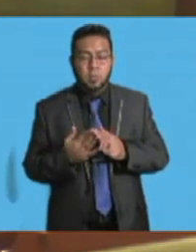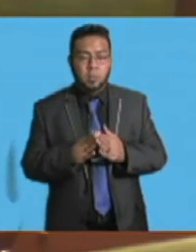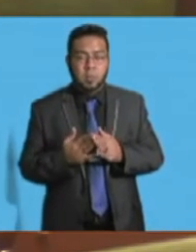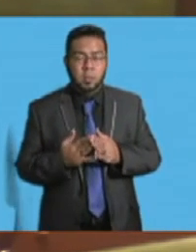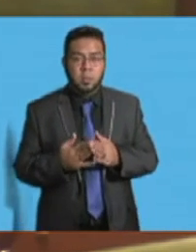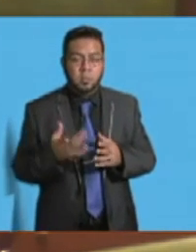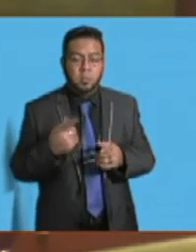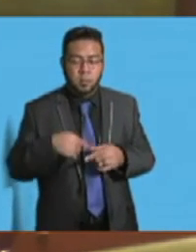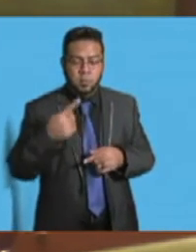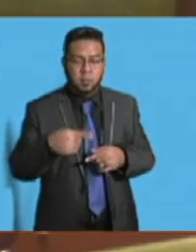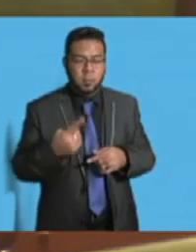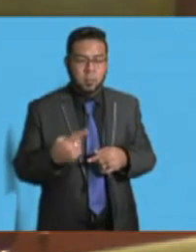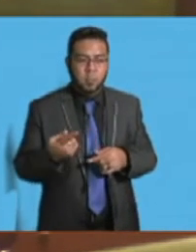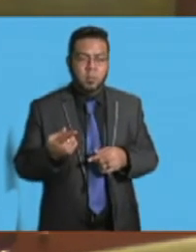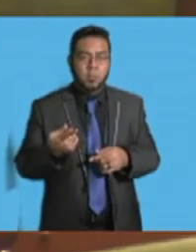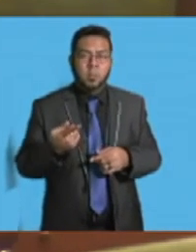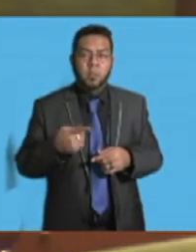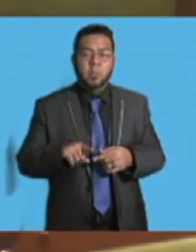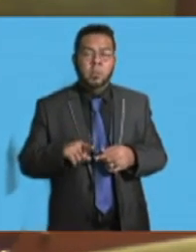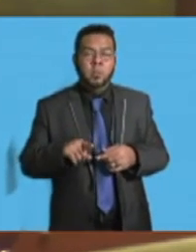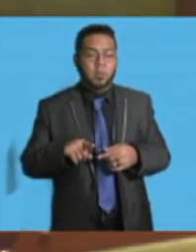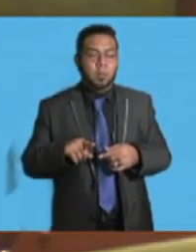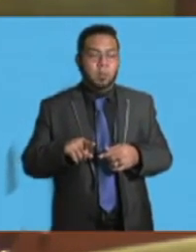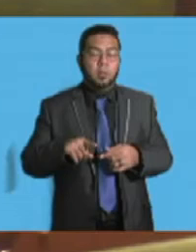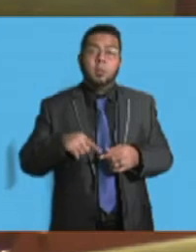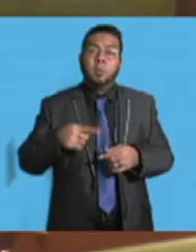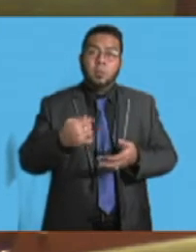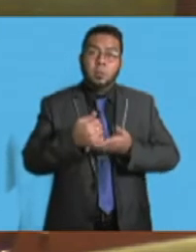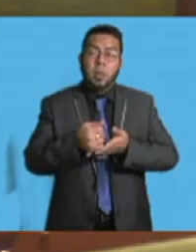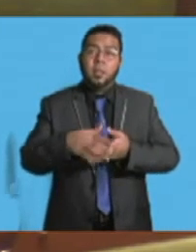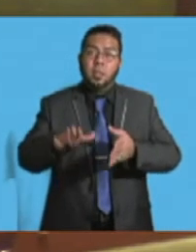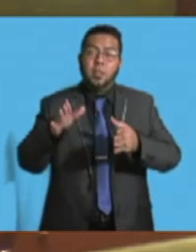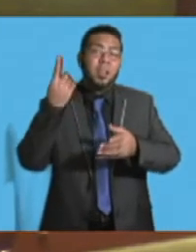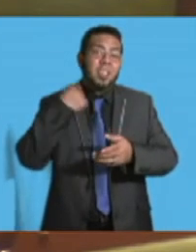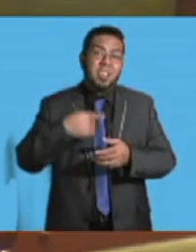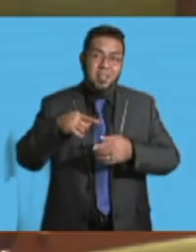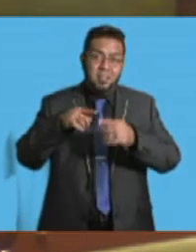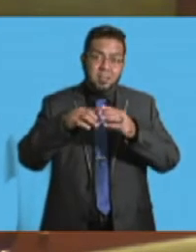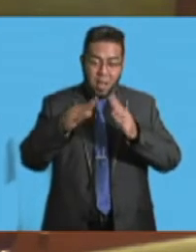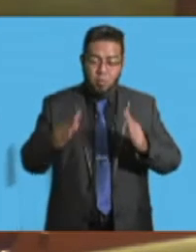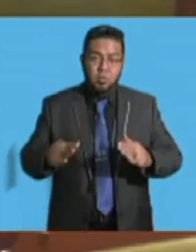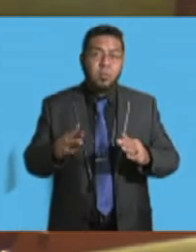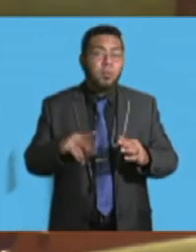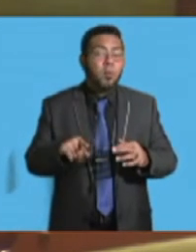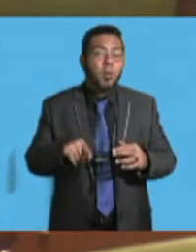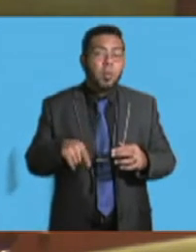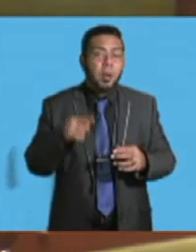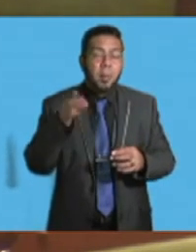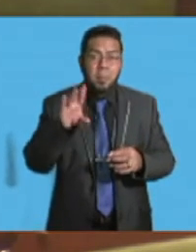a continuous decline in the carcass weight recorded by the registered slaughterhouse. However, with the new funding, it is